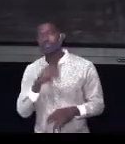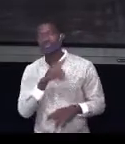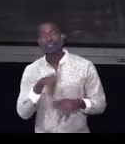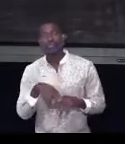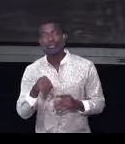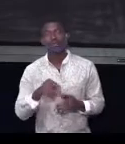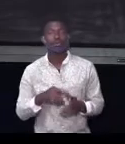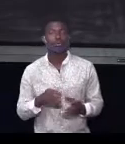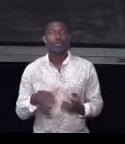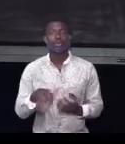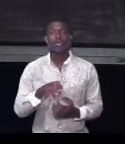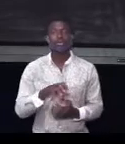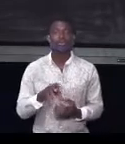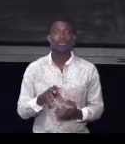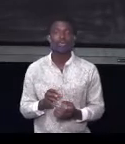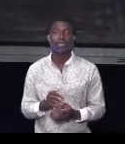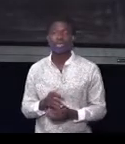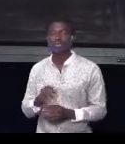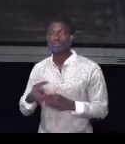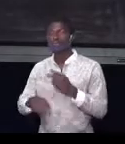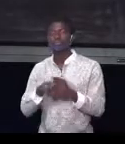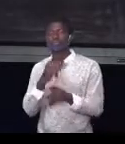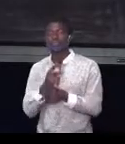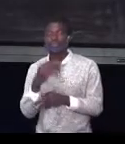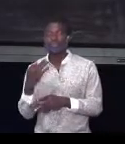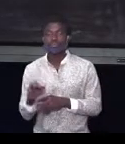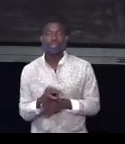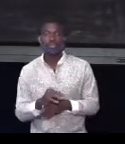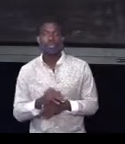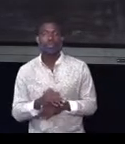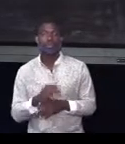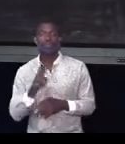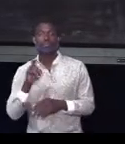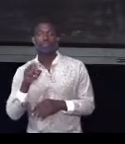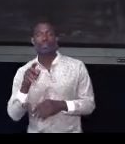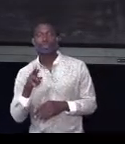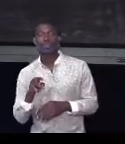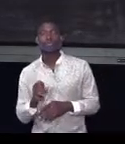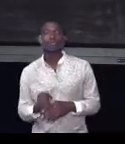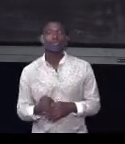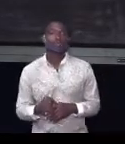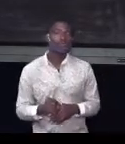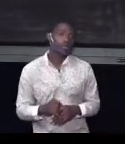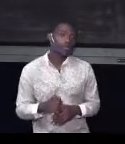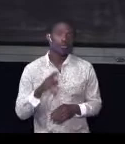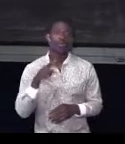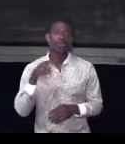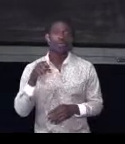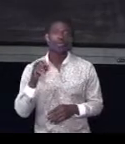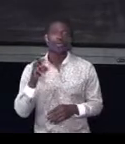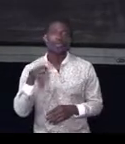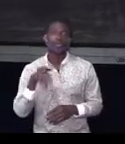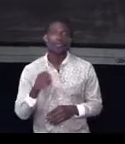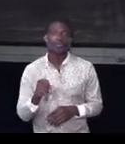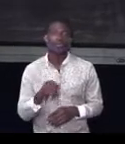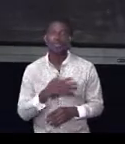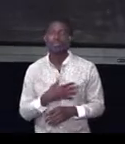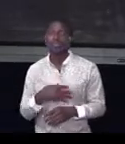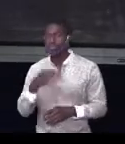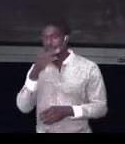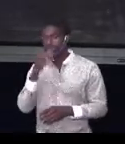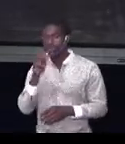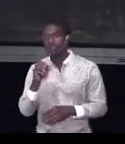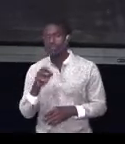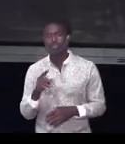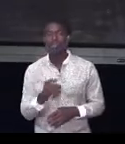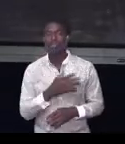or chemical fertilizer. Kinds of manure, we discussed it: compost manure, farmyard manure, and